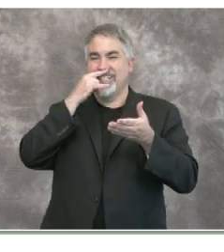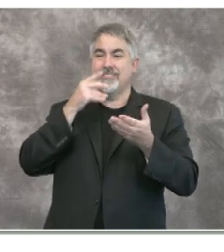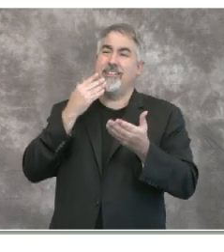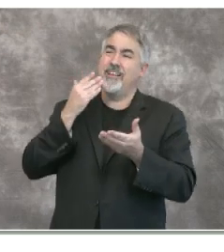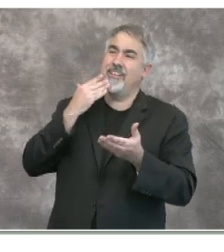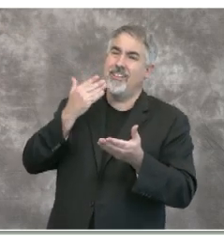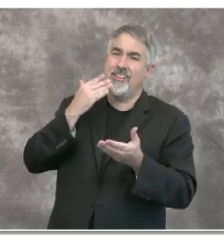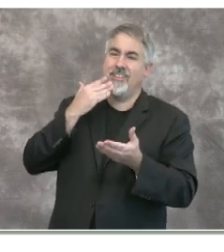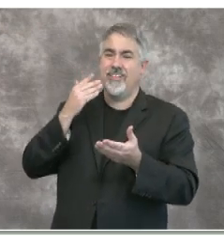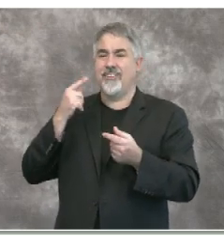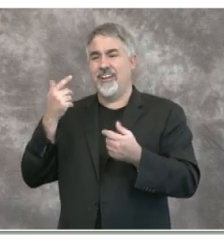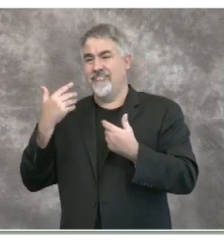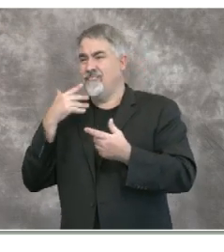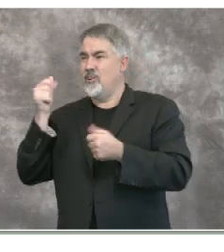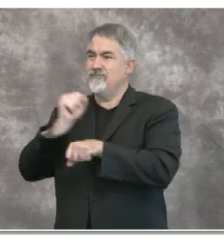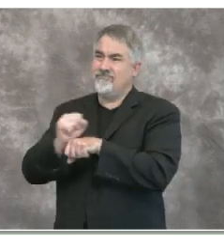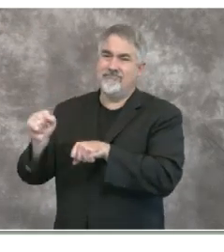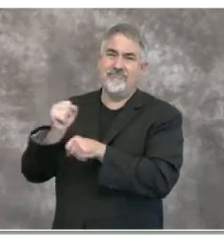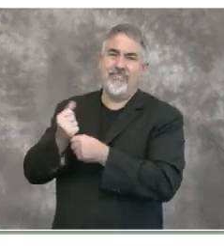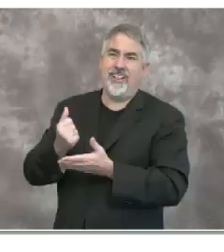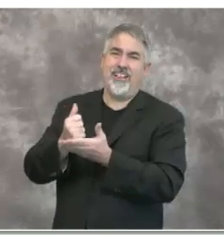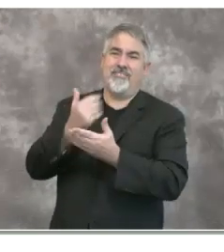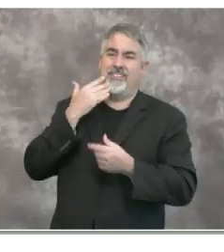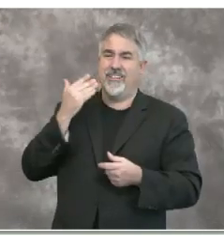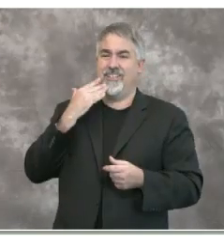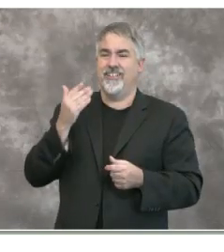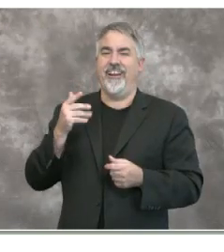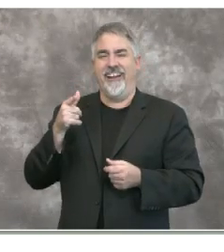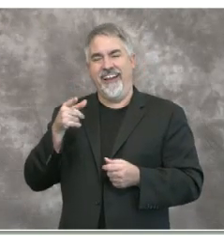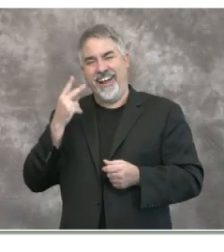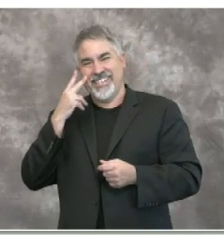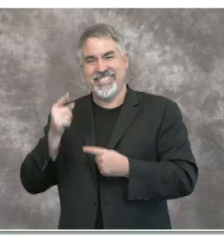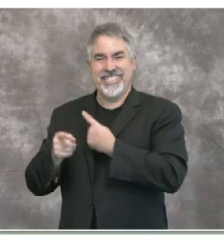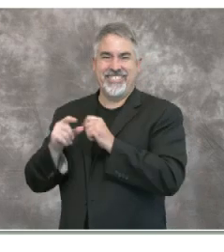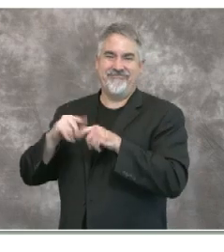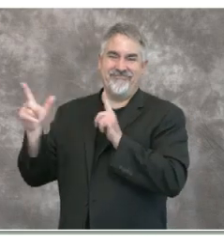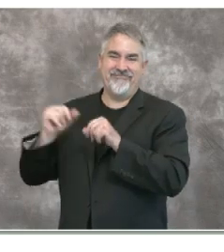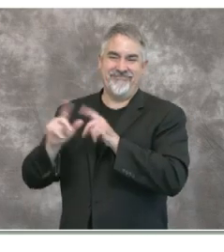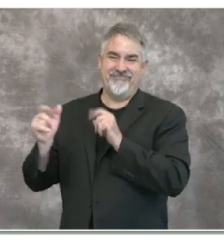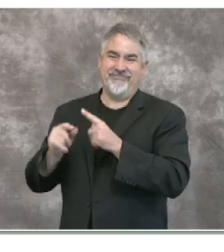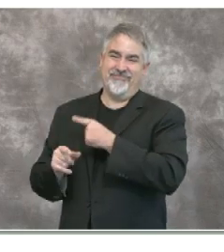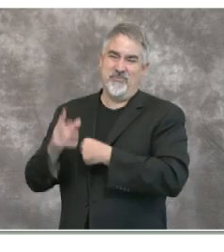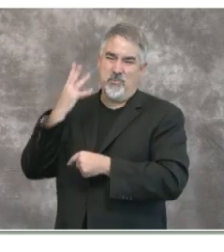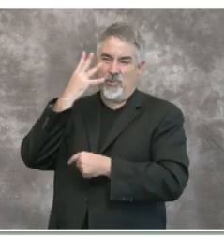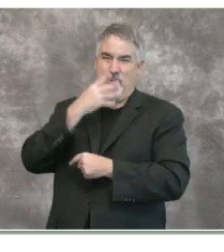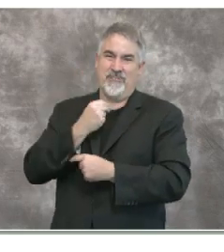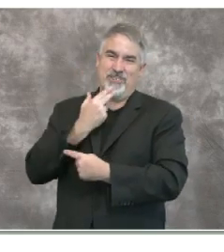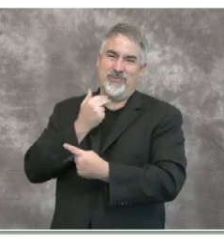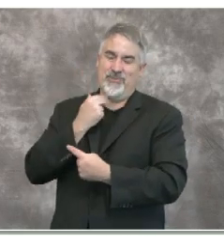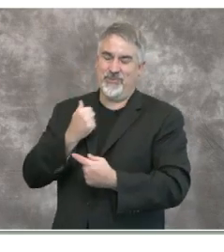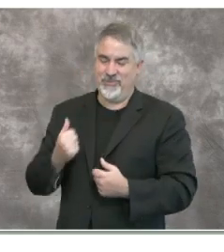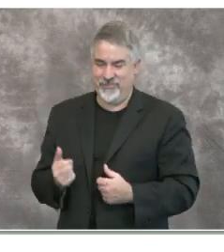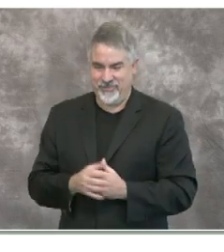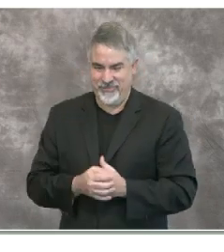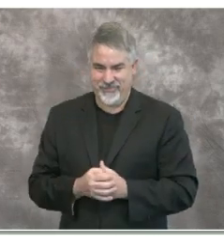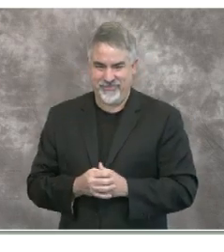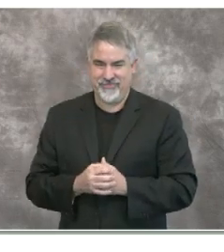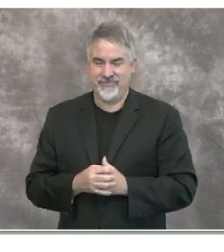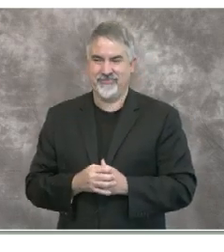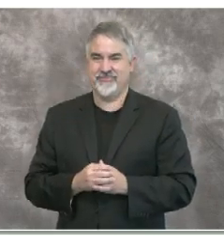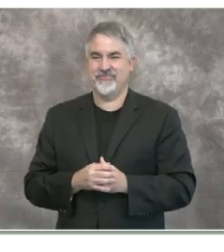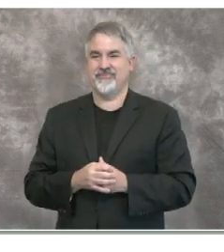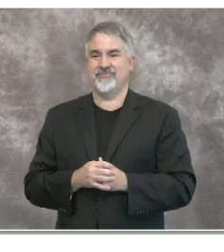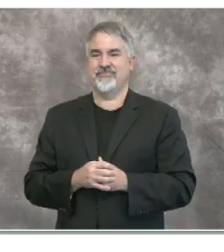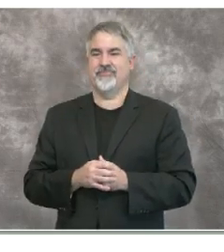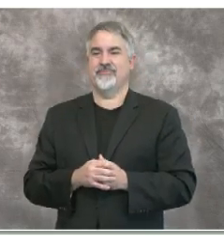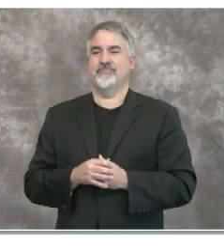COVID-19 incident. You can see these slides on the screen. They're really beautiful. I can't tell you enough how